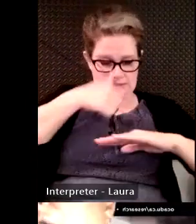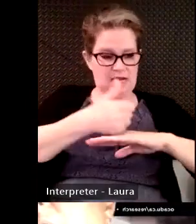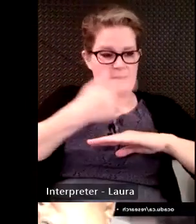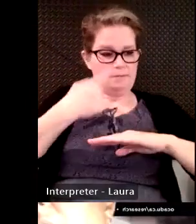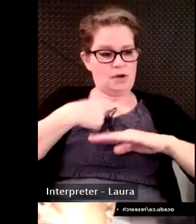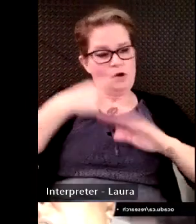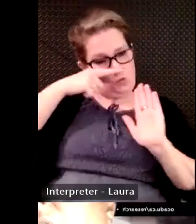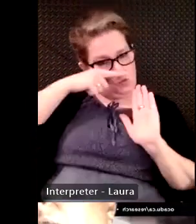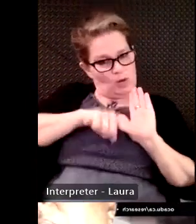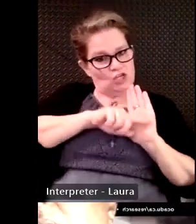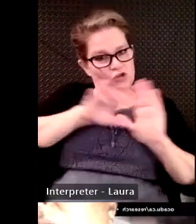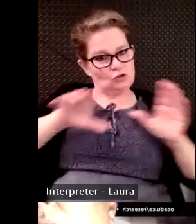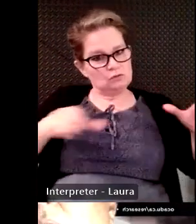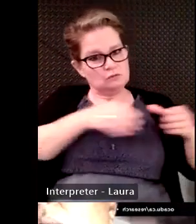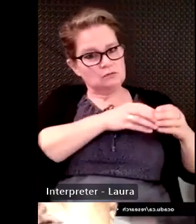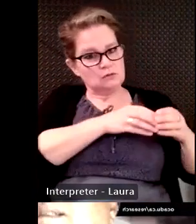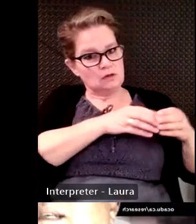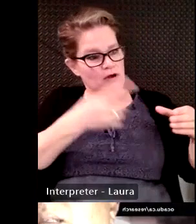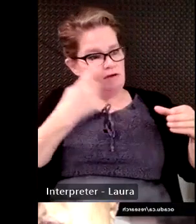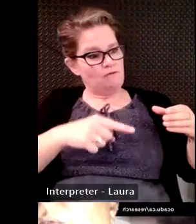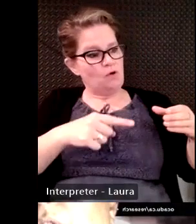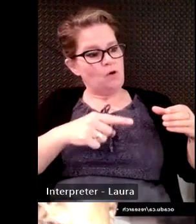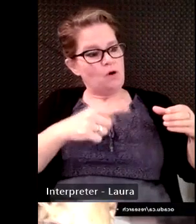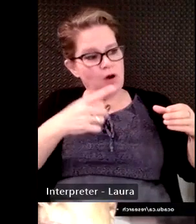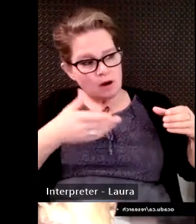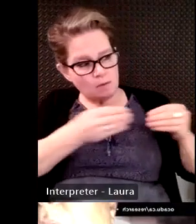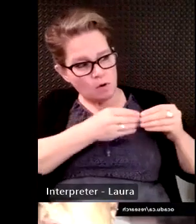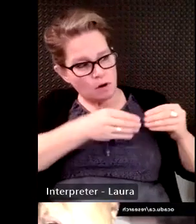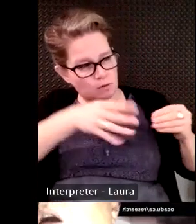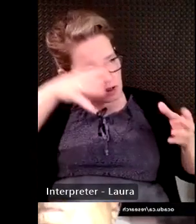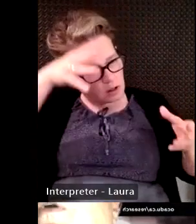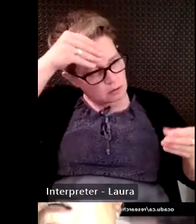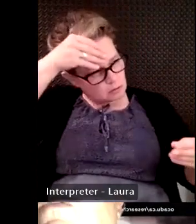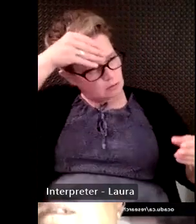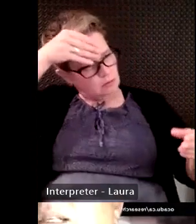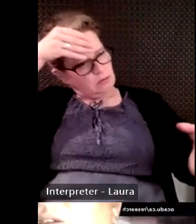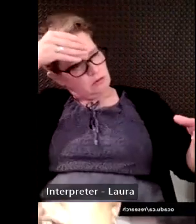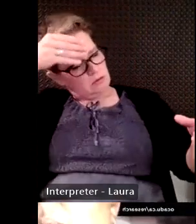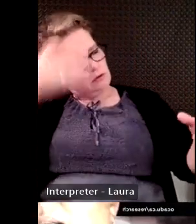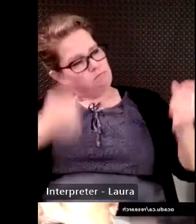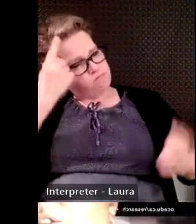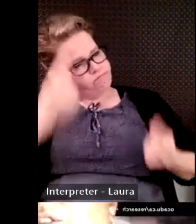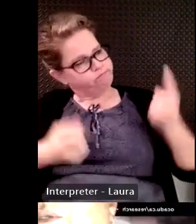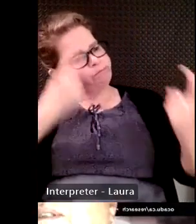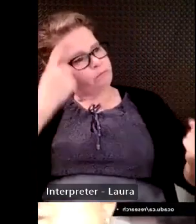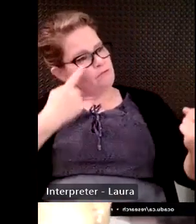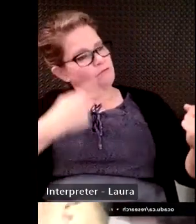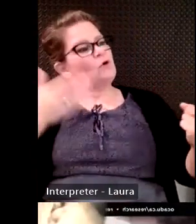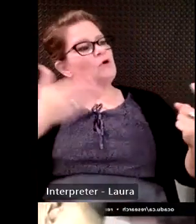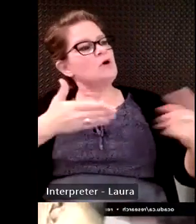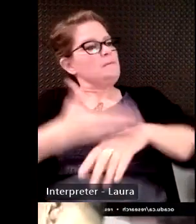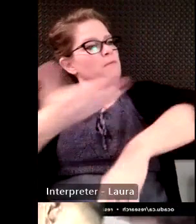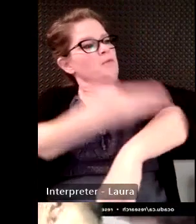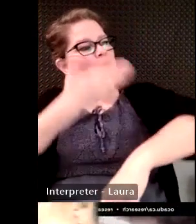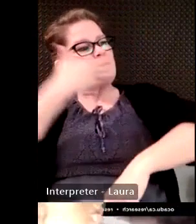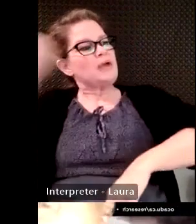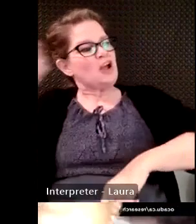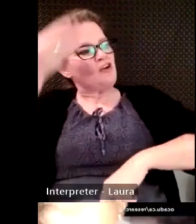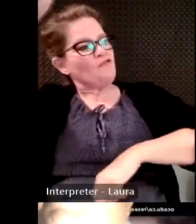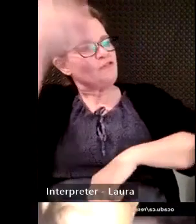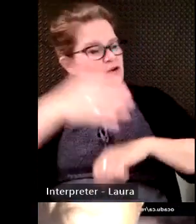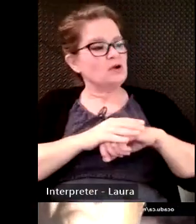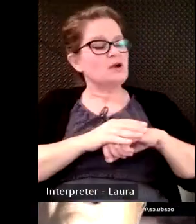knowledge creation for a better and more accessible future. Our priorities are to engage students, so people like